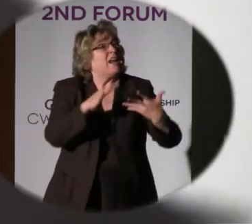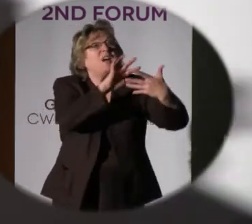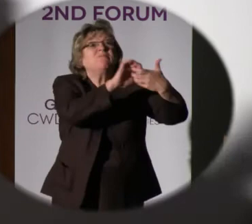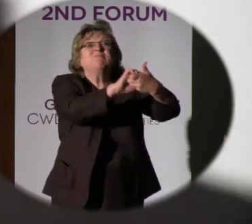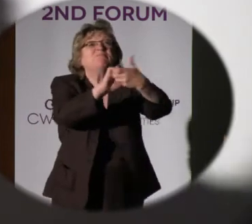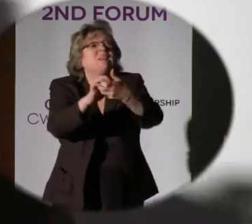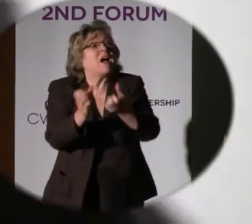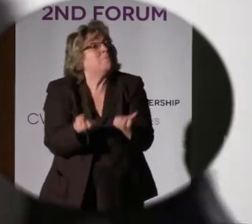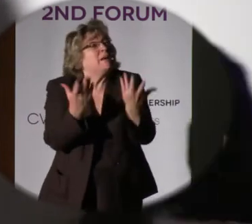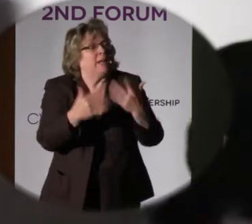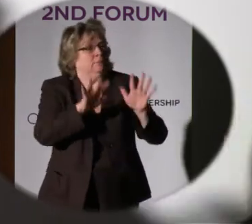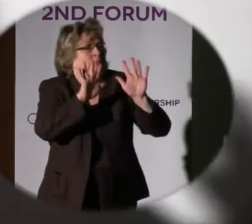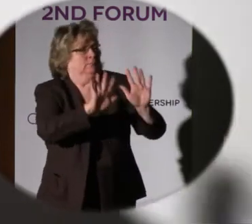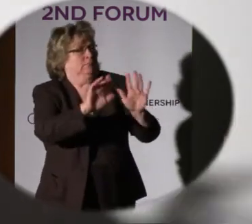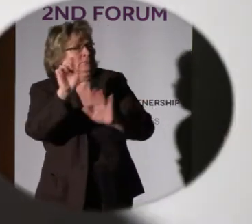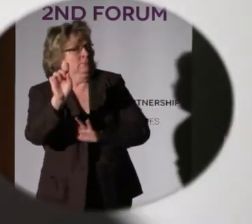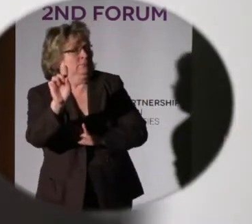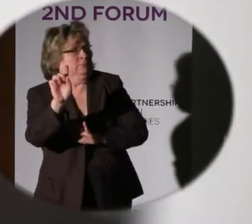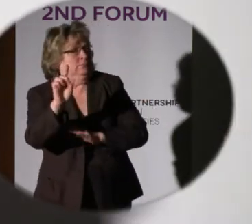can be